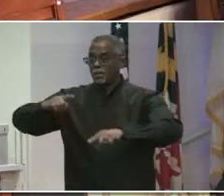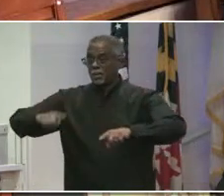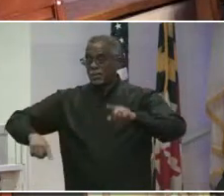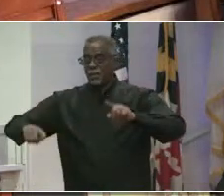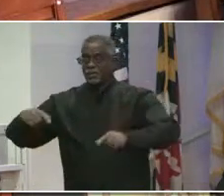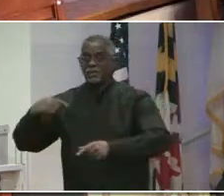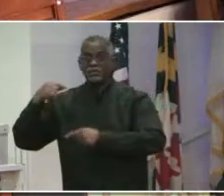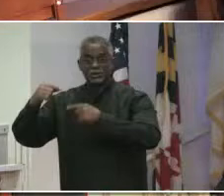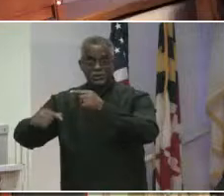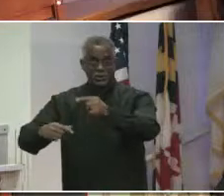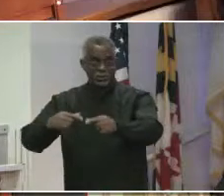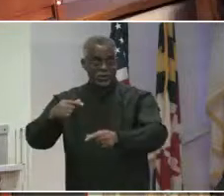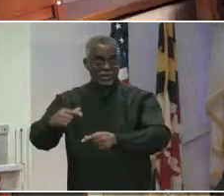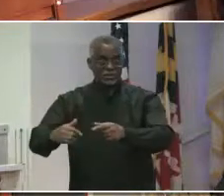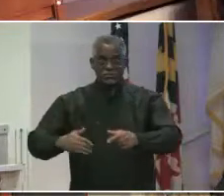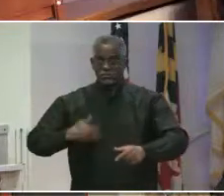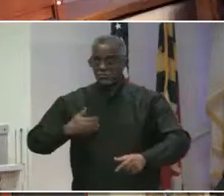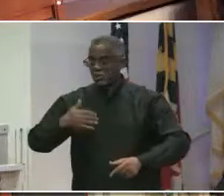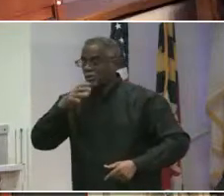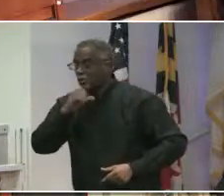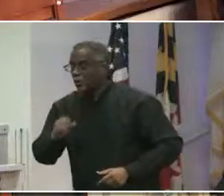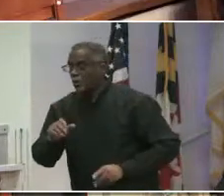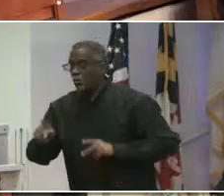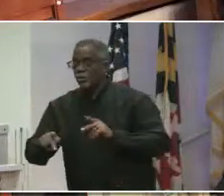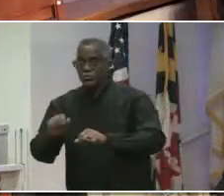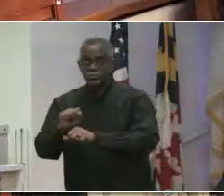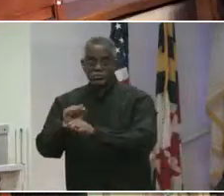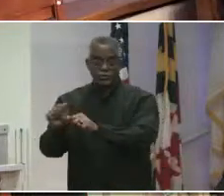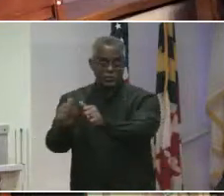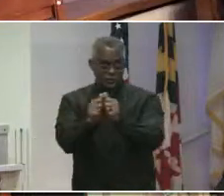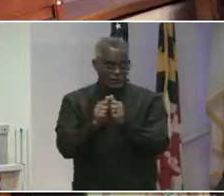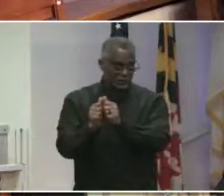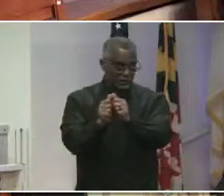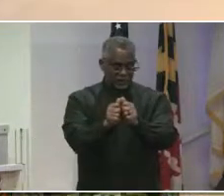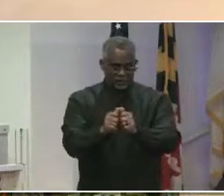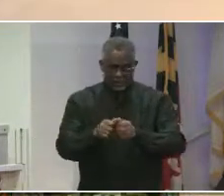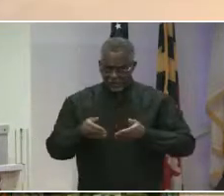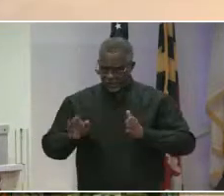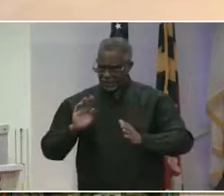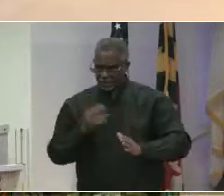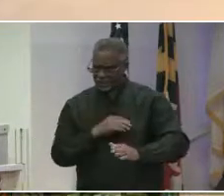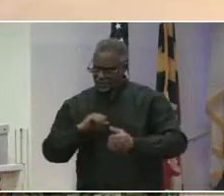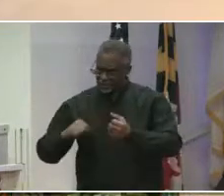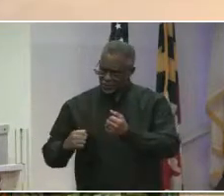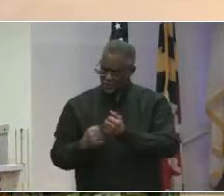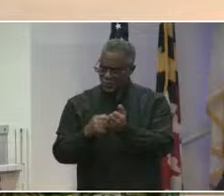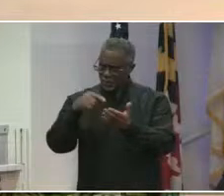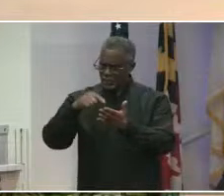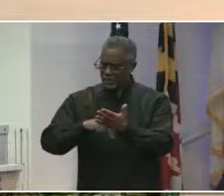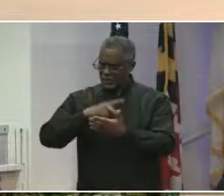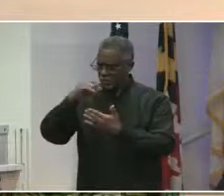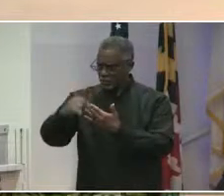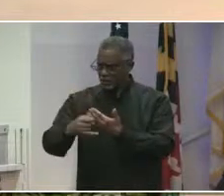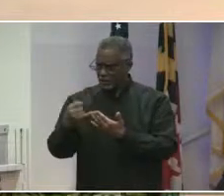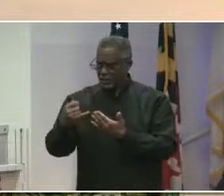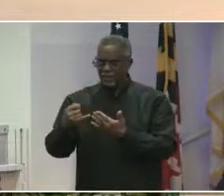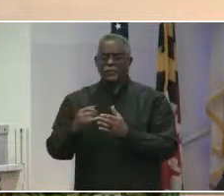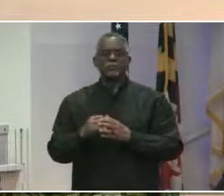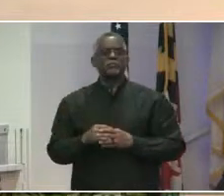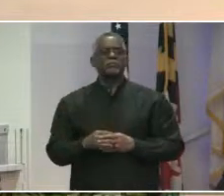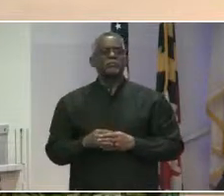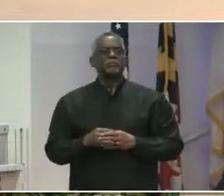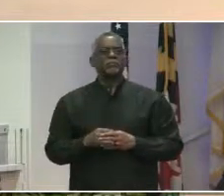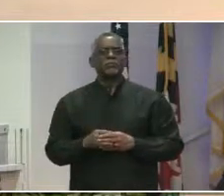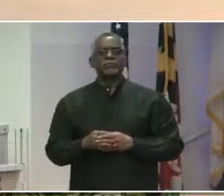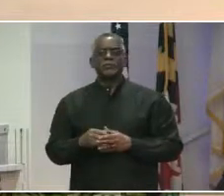So come on now. We're going to get behind this initiative, and when we're going to get some other things, Brother Patrick,